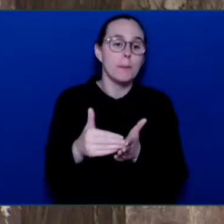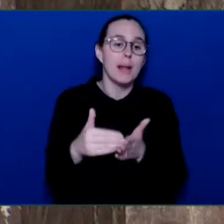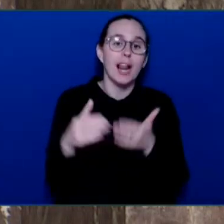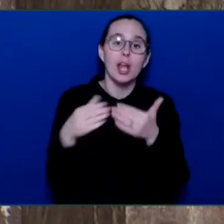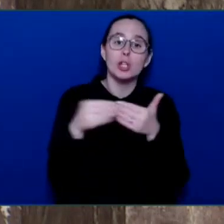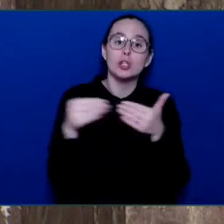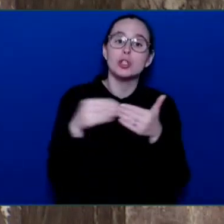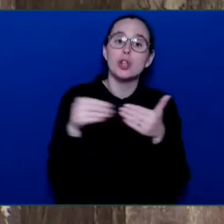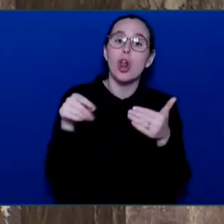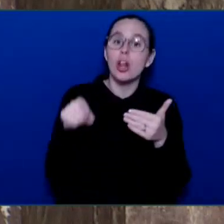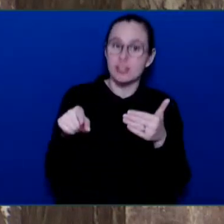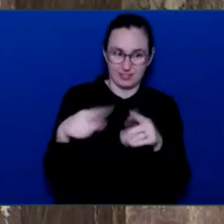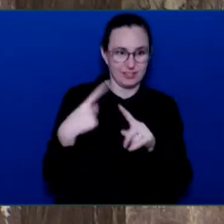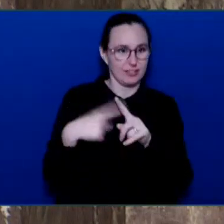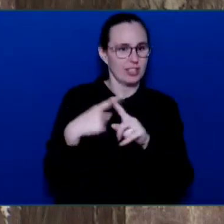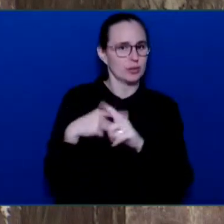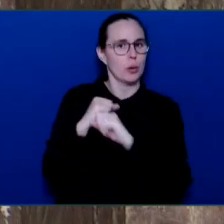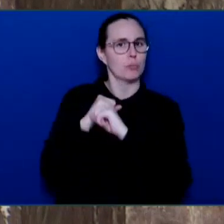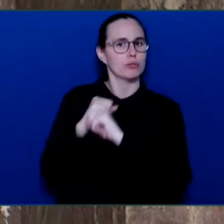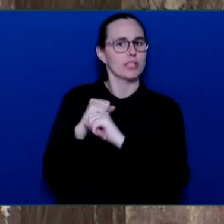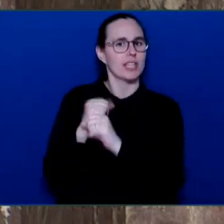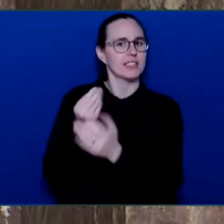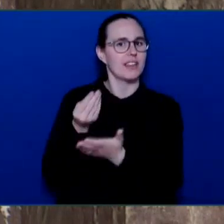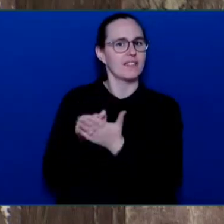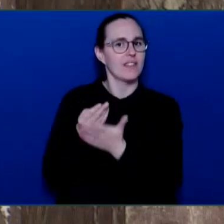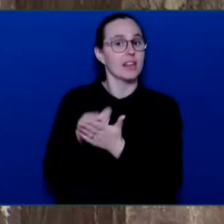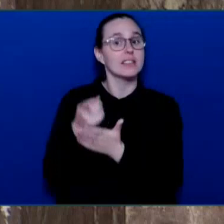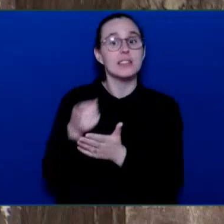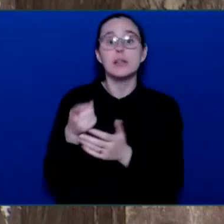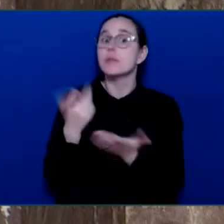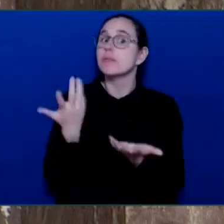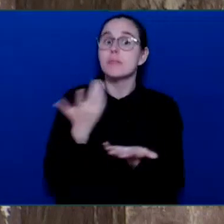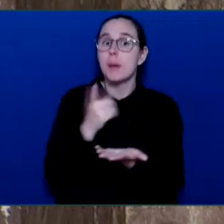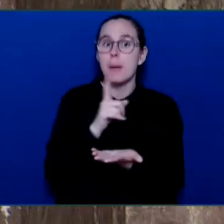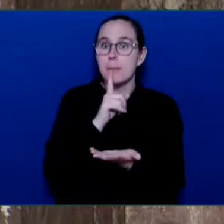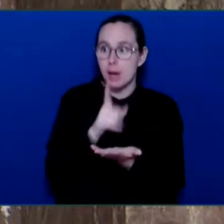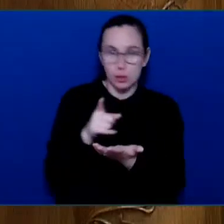into the non-market sector. It's vitally important we do that, Honourable Speaker. Thank you so much.